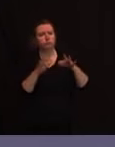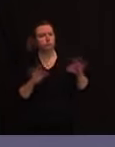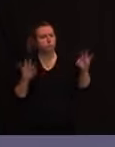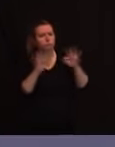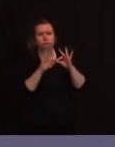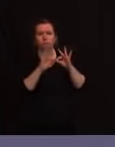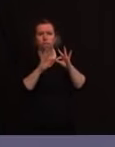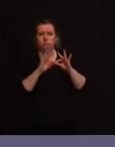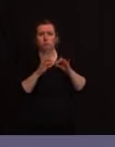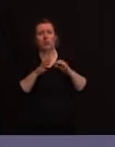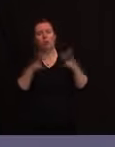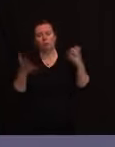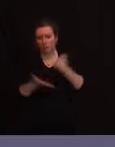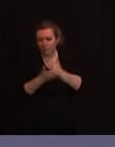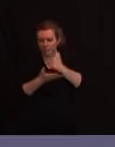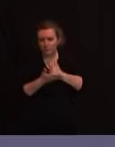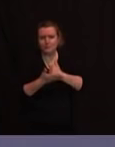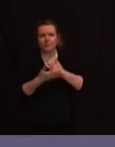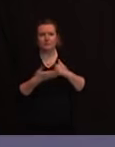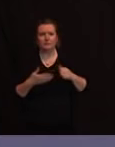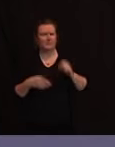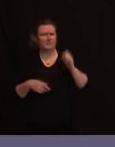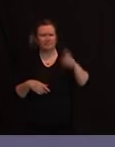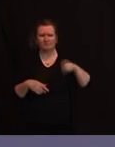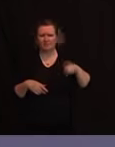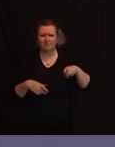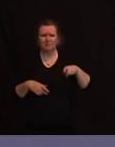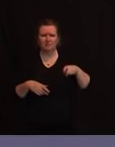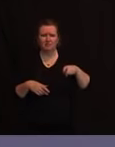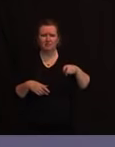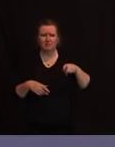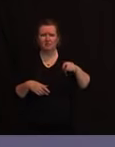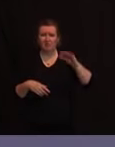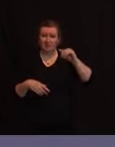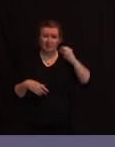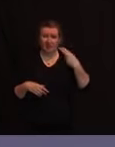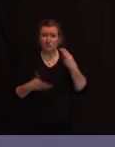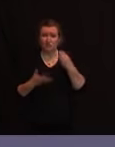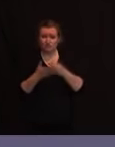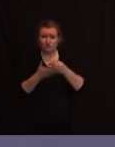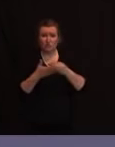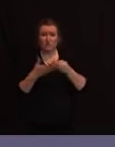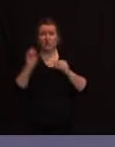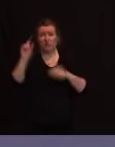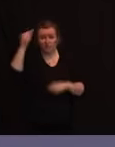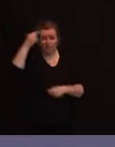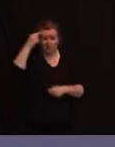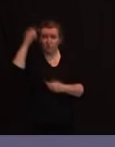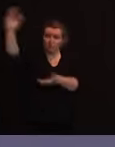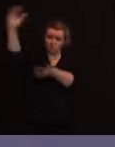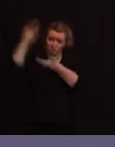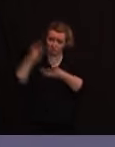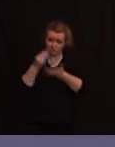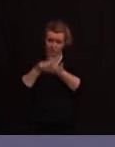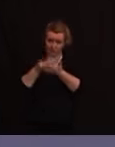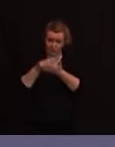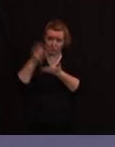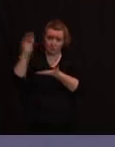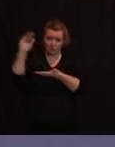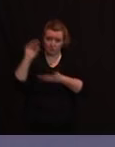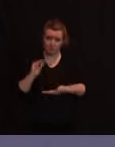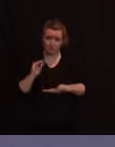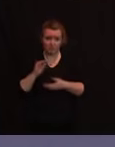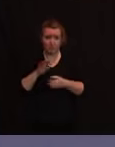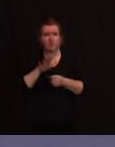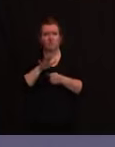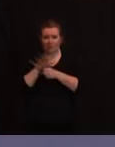me repeat, direct cash assistance right to the state, and we need it in size, and we need it such that we can, as